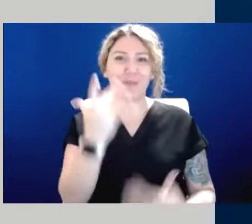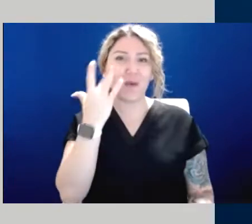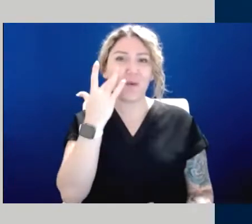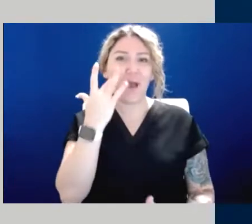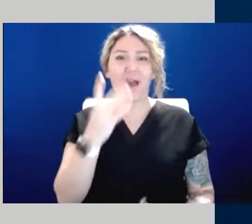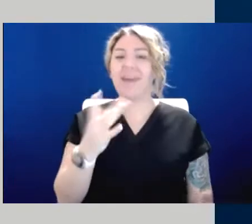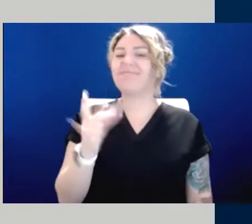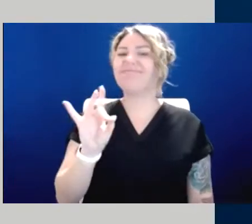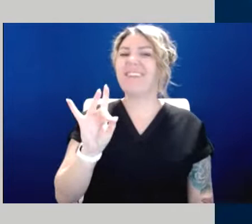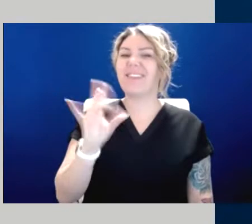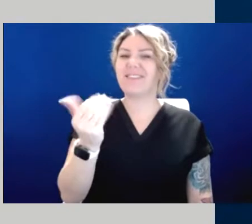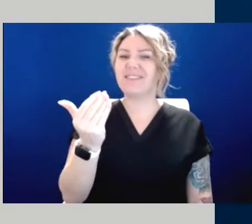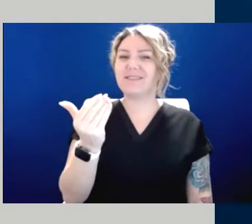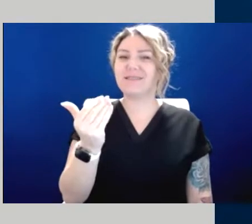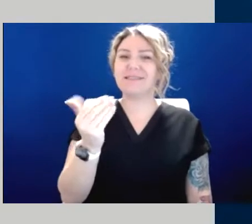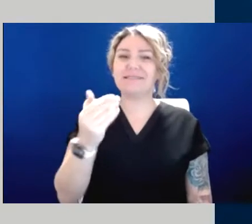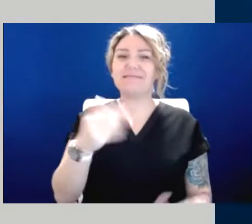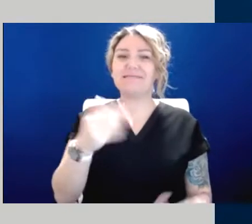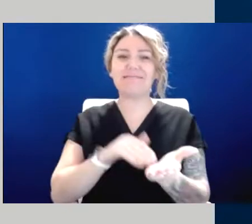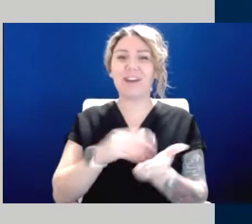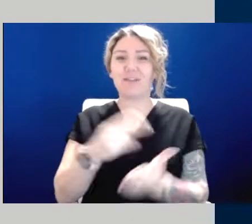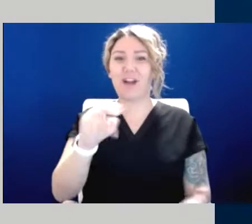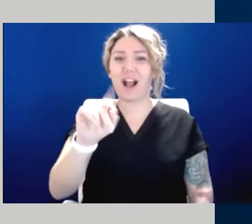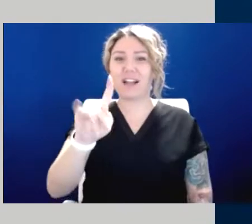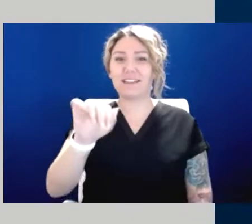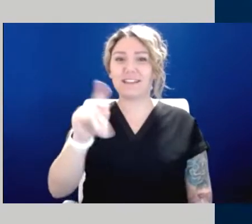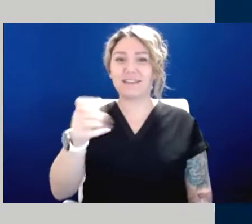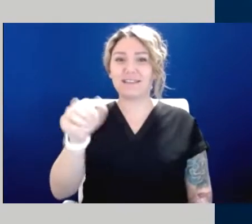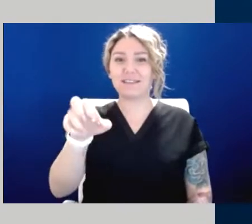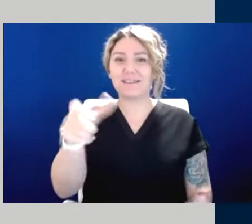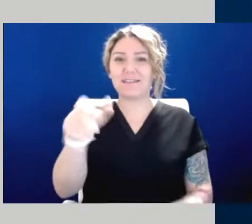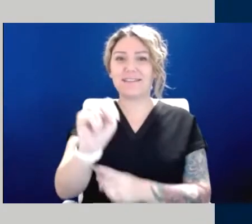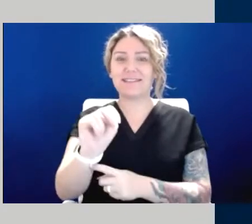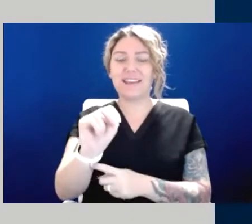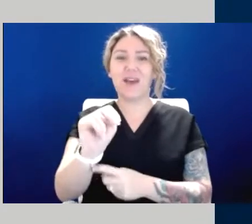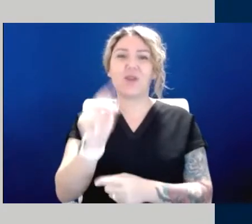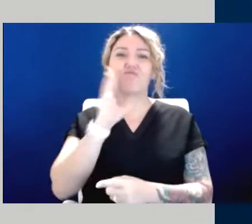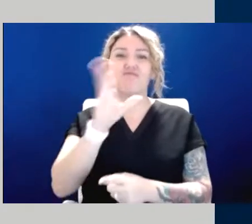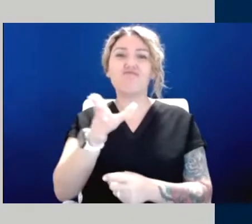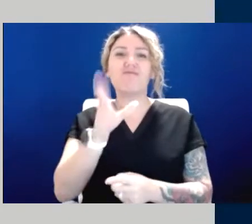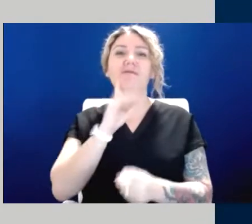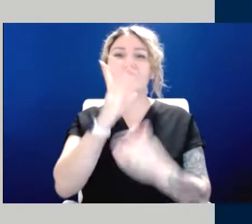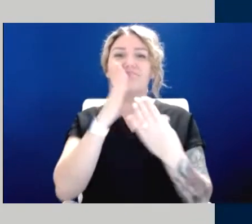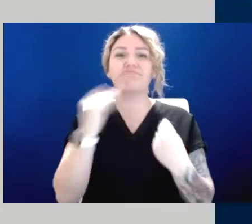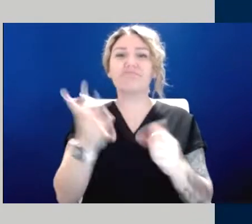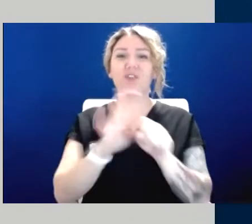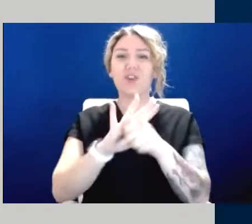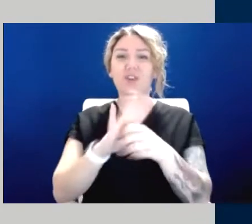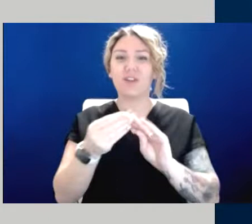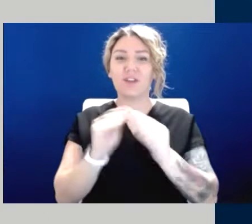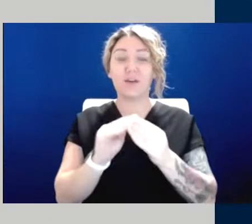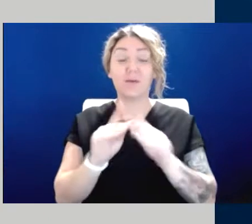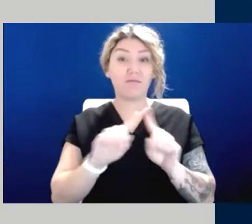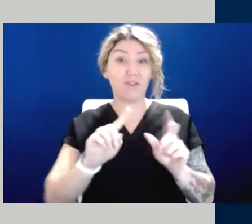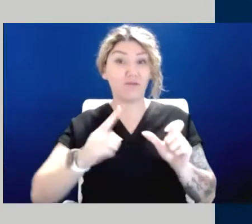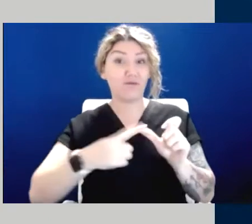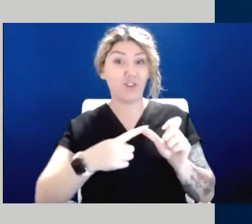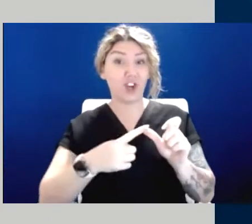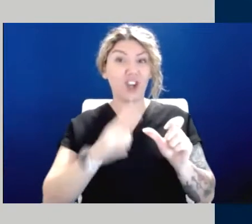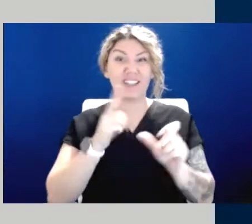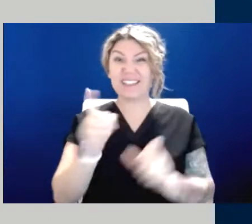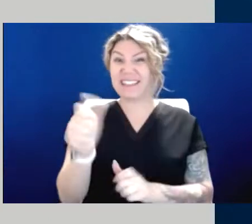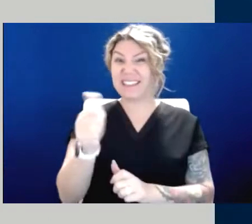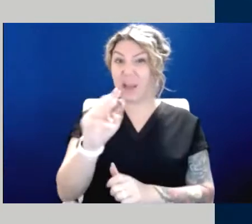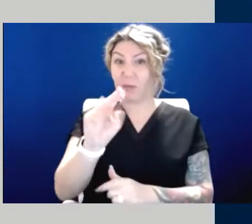going to join us with the latest COVID-19 numbers from right here at the health system. But first, 10 million people are living with Parkinson's worldwide, and that